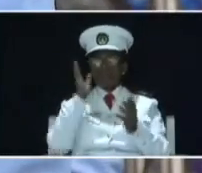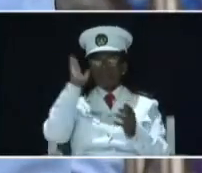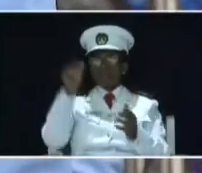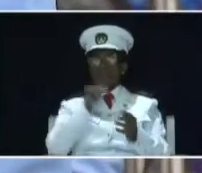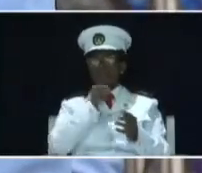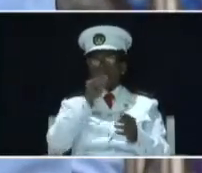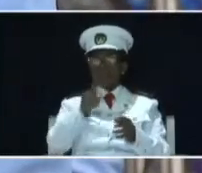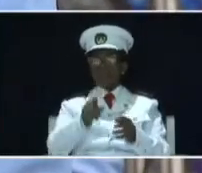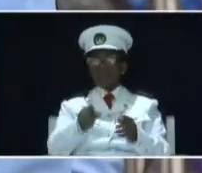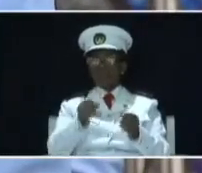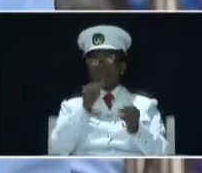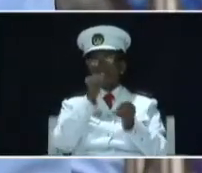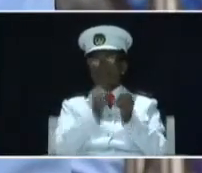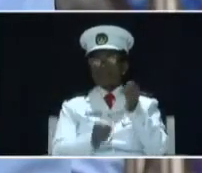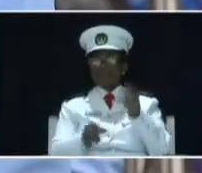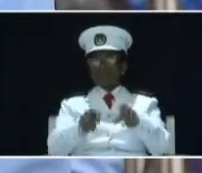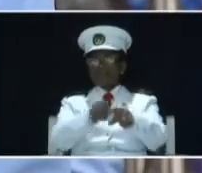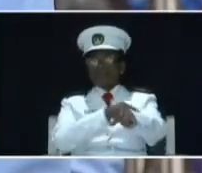as low as you think.